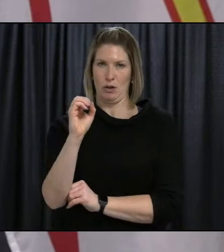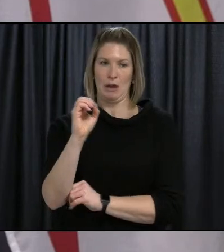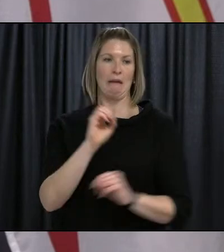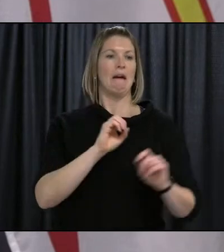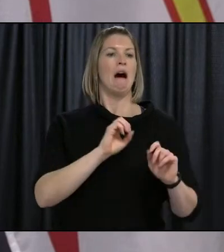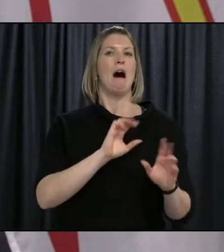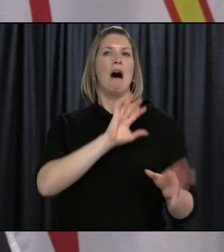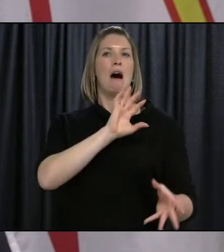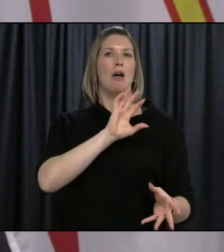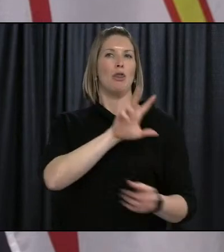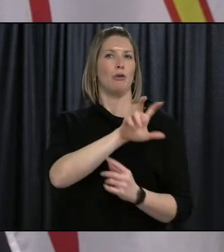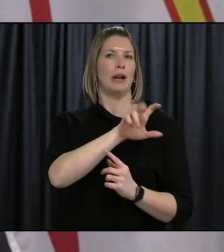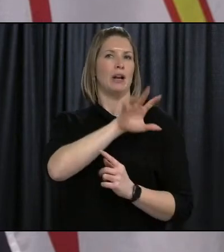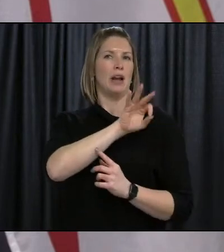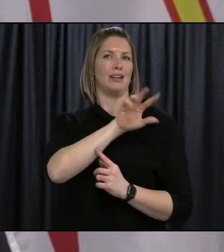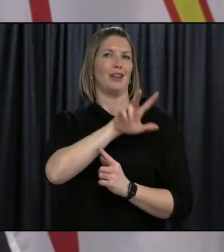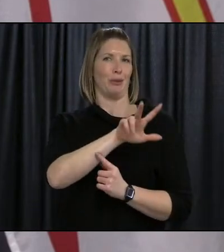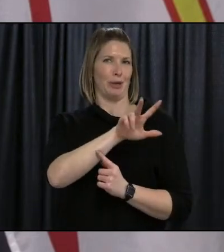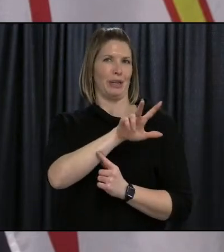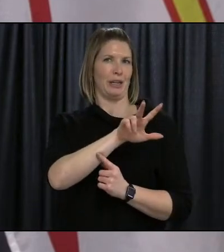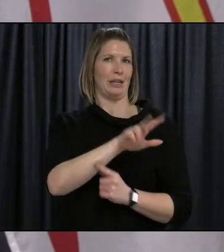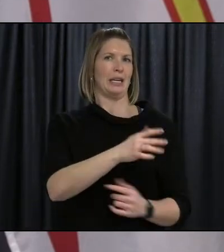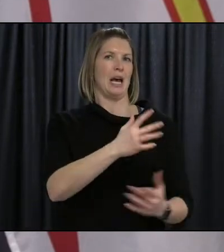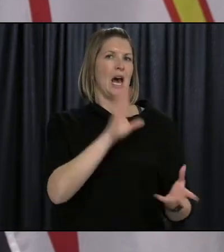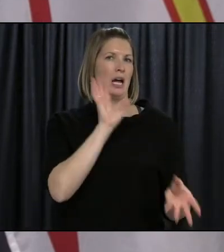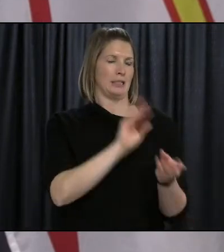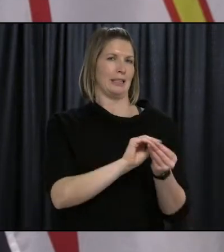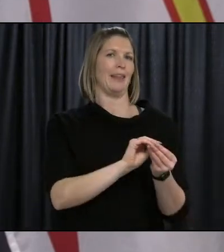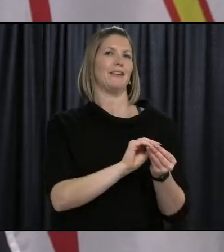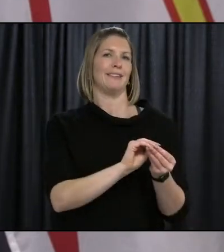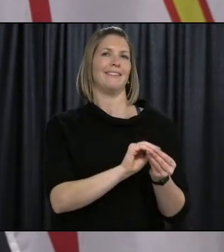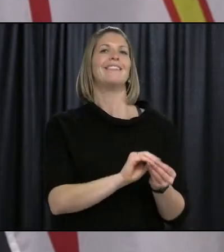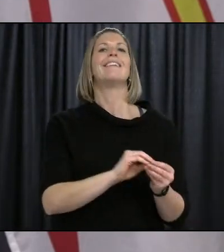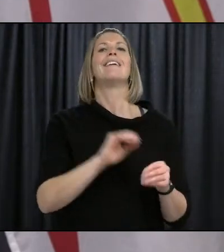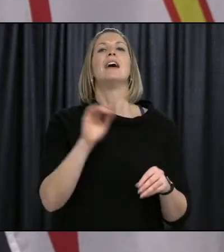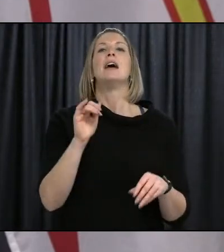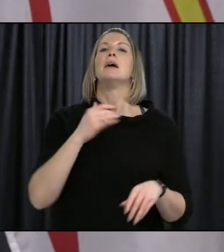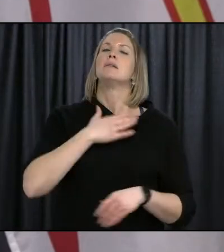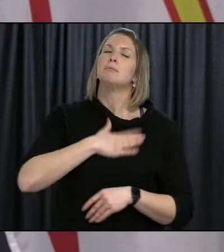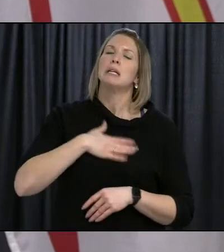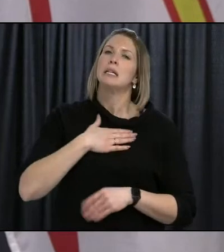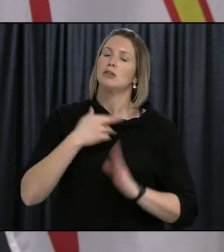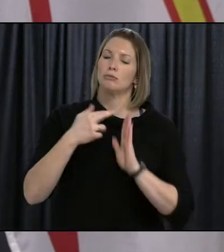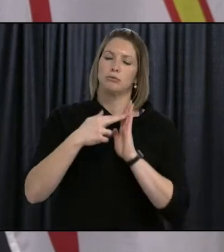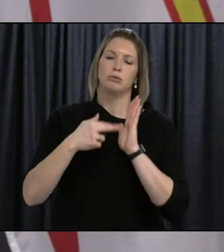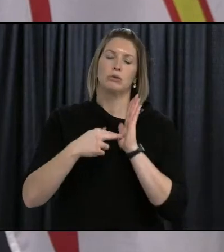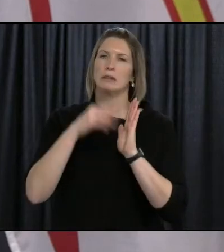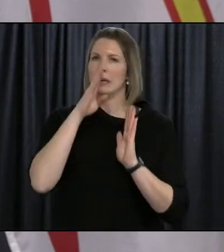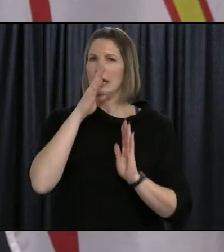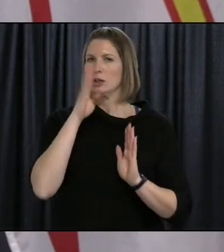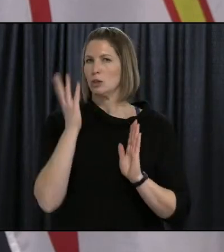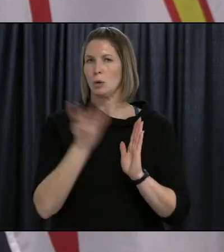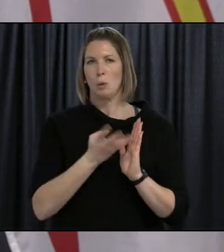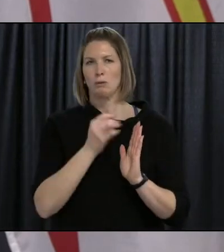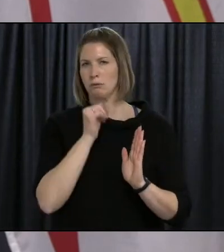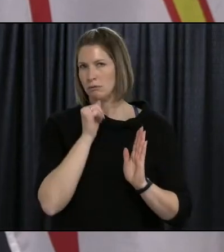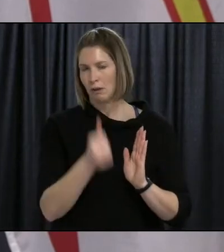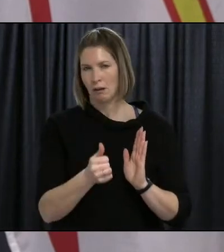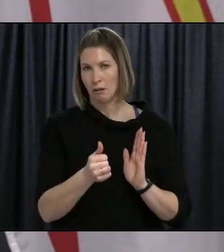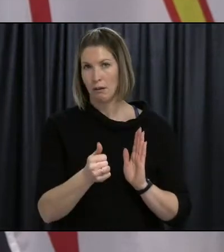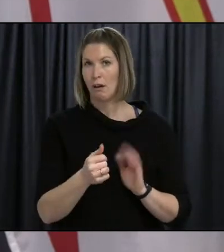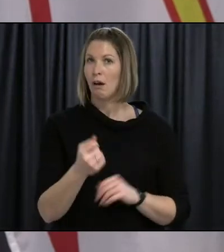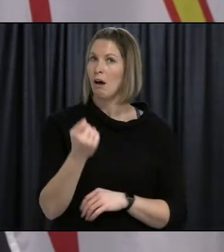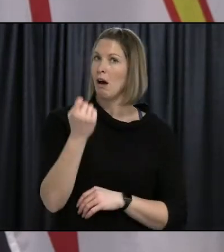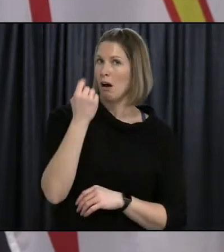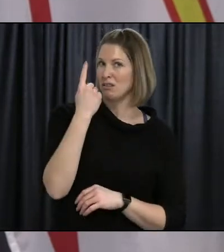very fortunate, but we must not take our situation for granted or become complacent. Our fortune could change in the blink of an eye, as